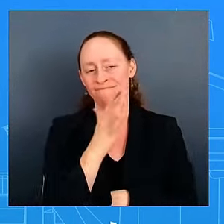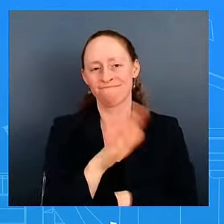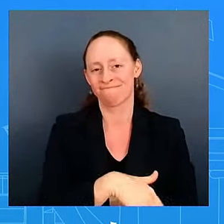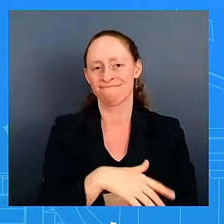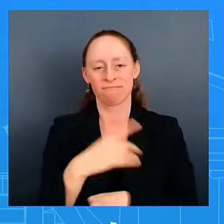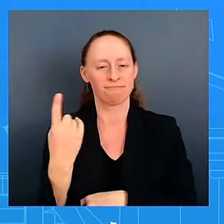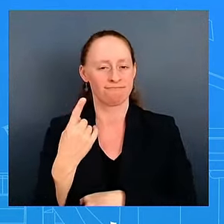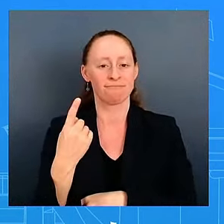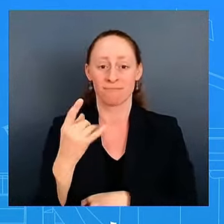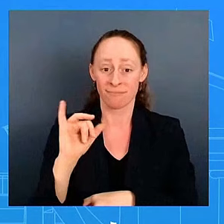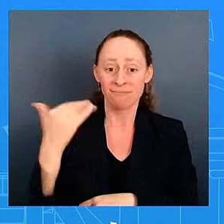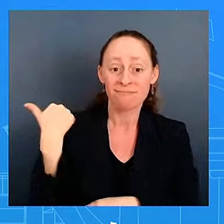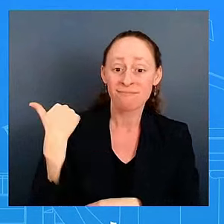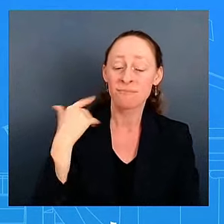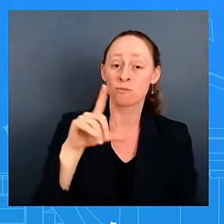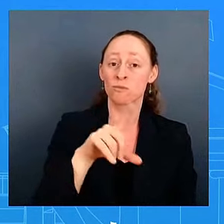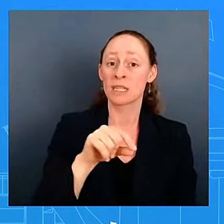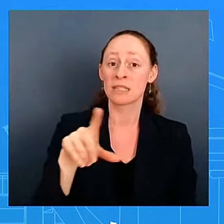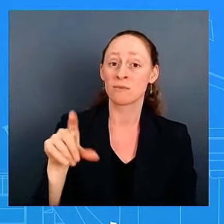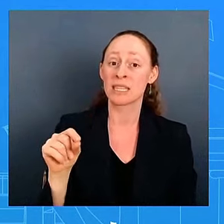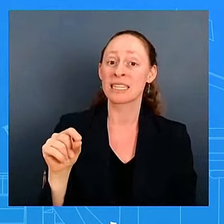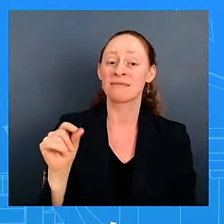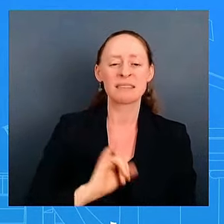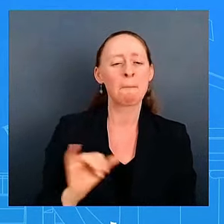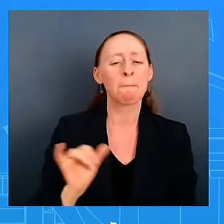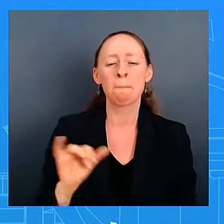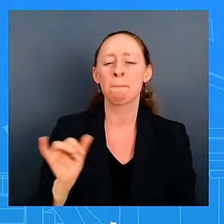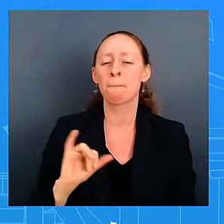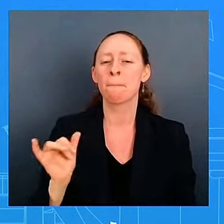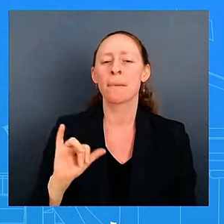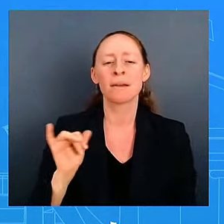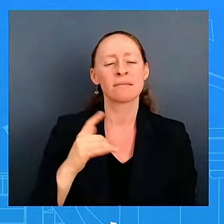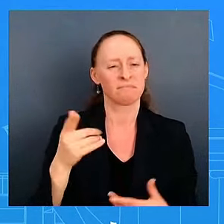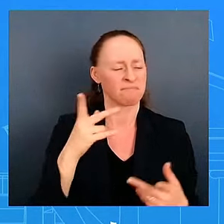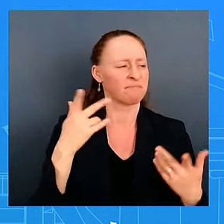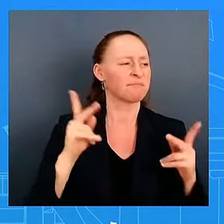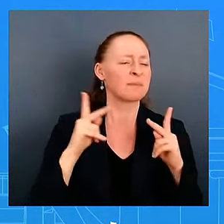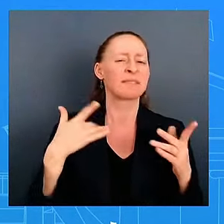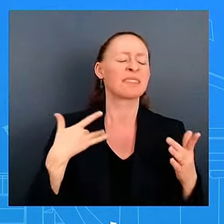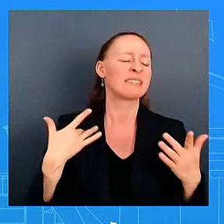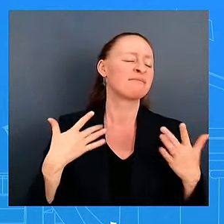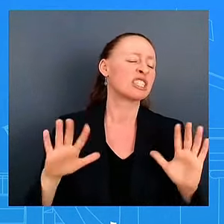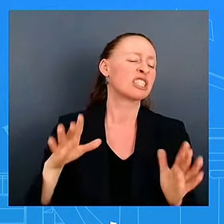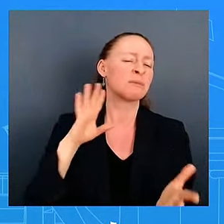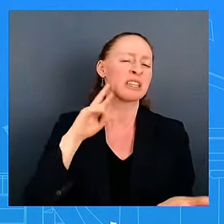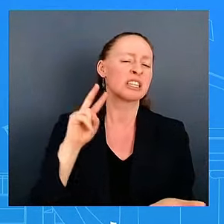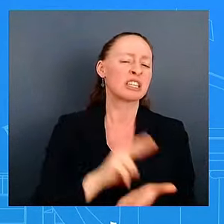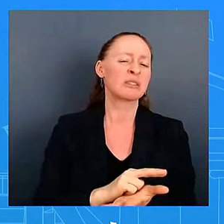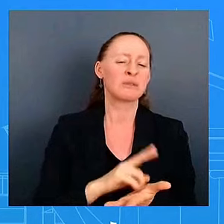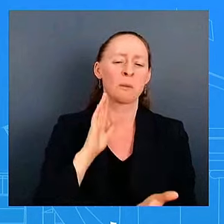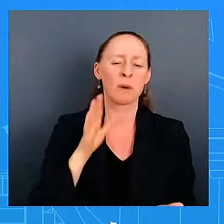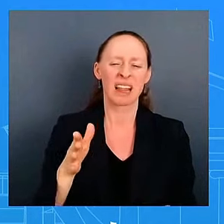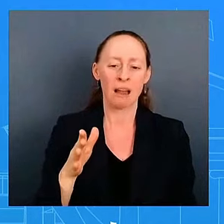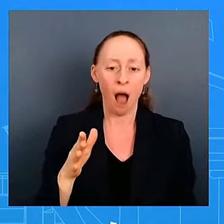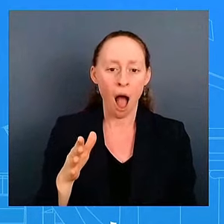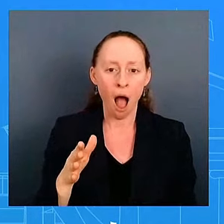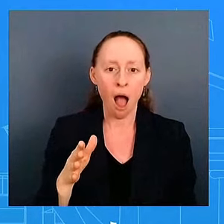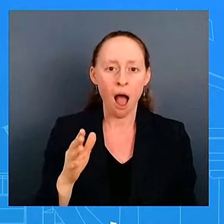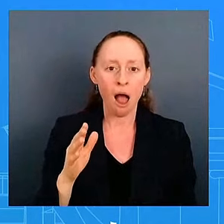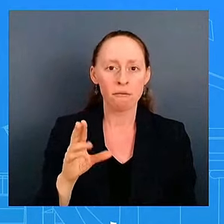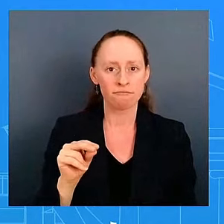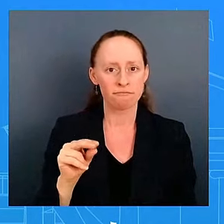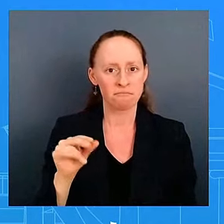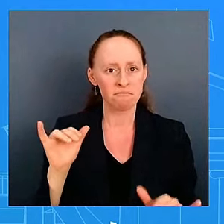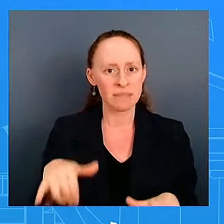Folks said the same thing. He's not going to win. He's not going to make it. And he won. In 2022, we had a